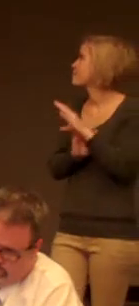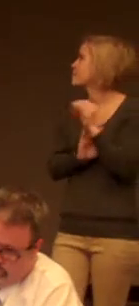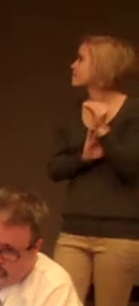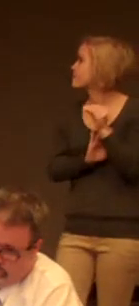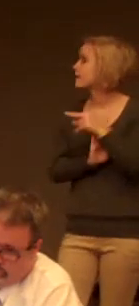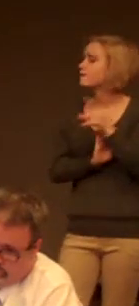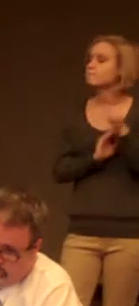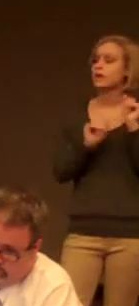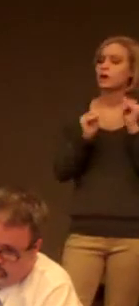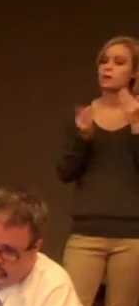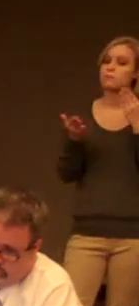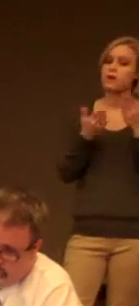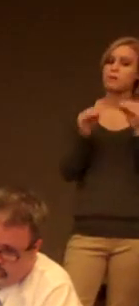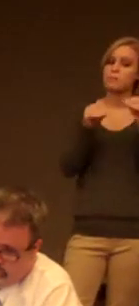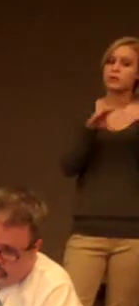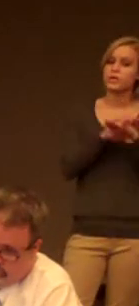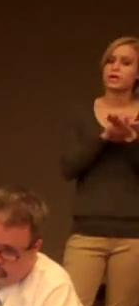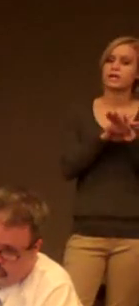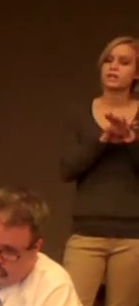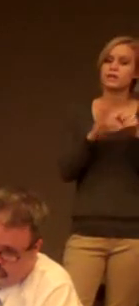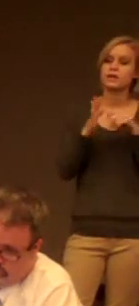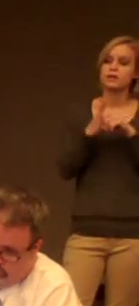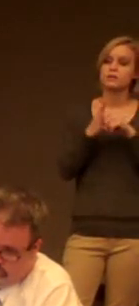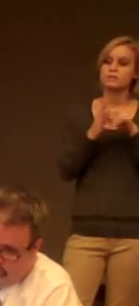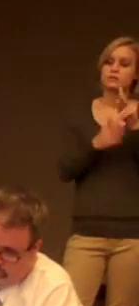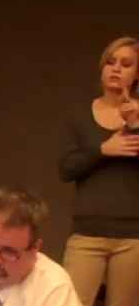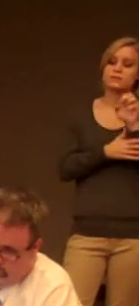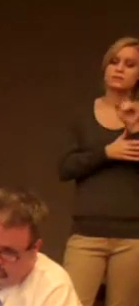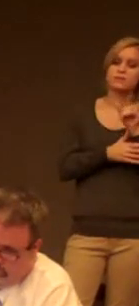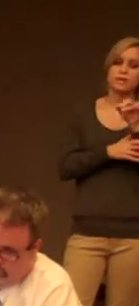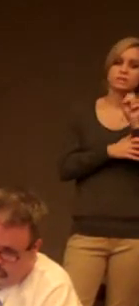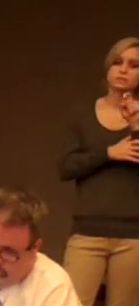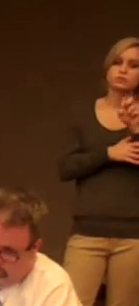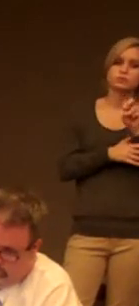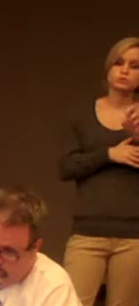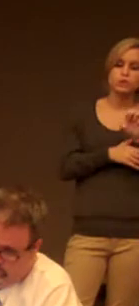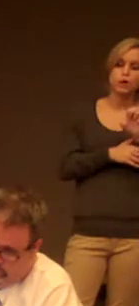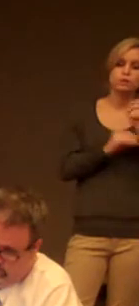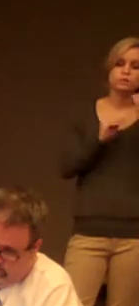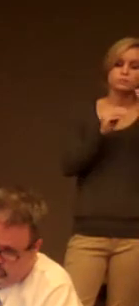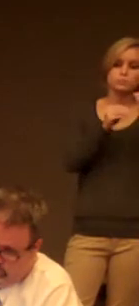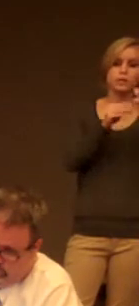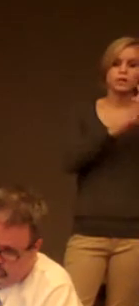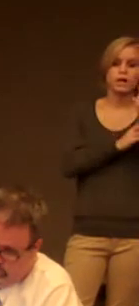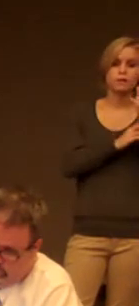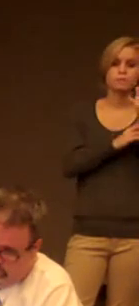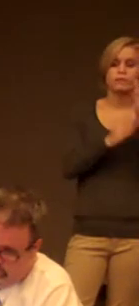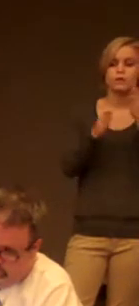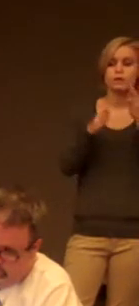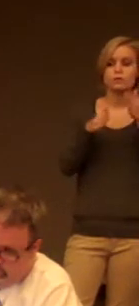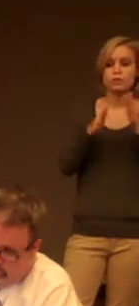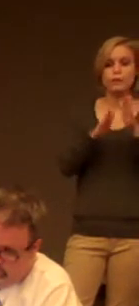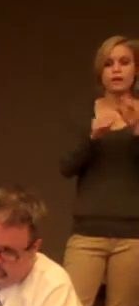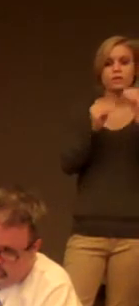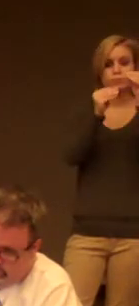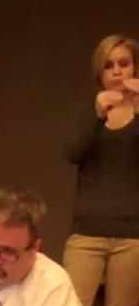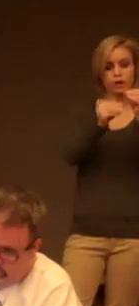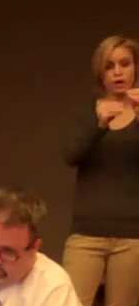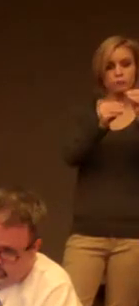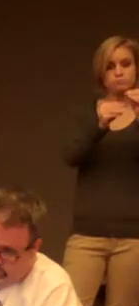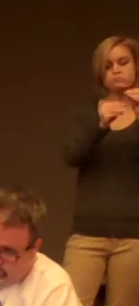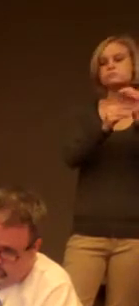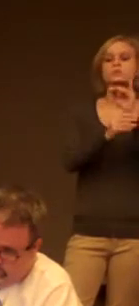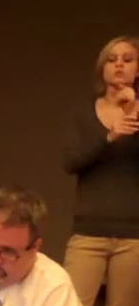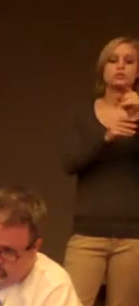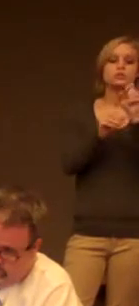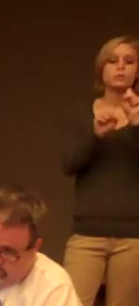And they're probably putting in maybe the keystone here to hold it up. The way these stone bridges are put up, you have to have